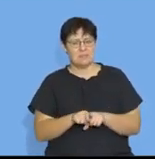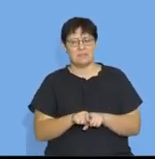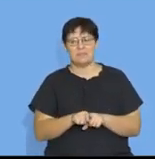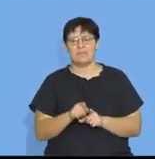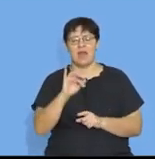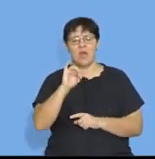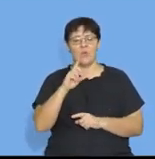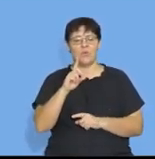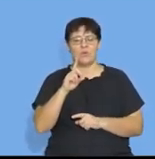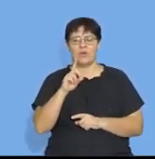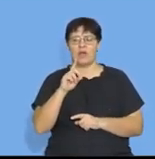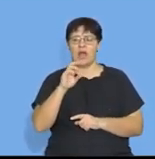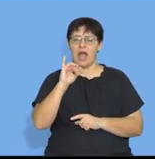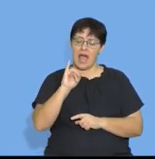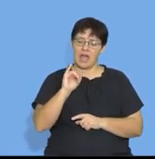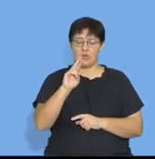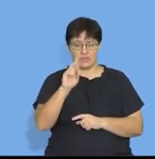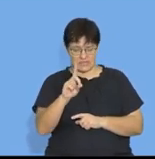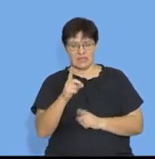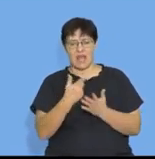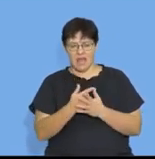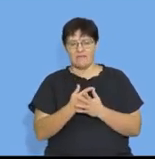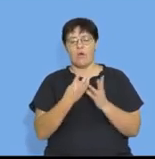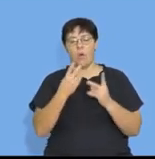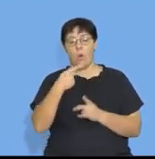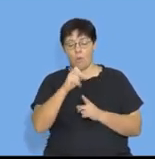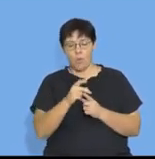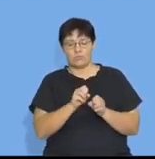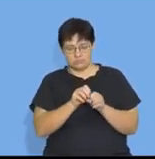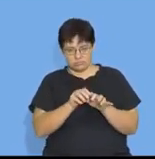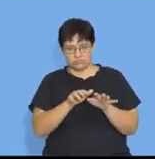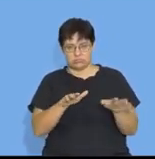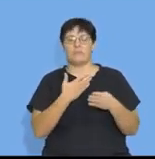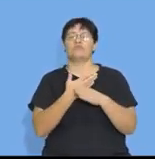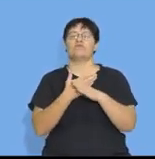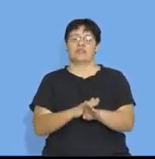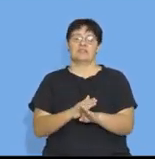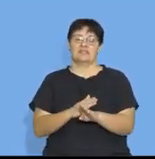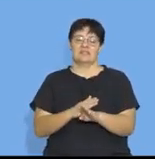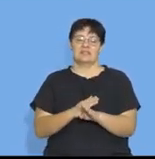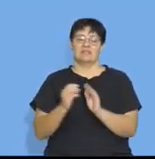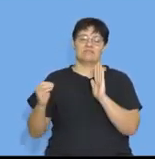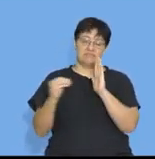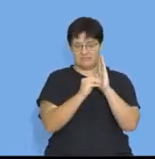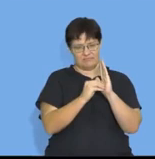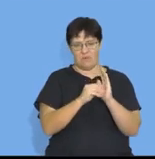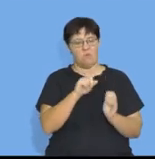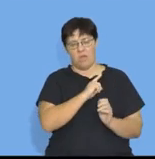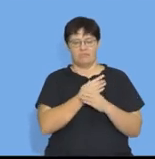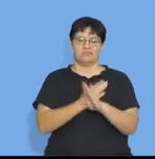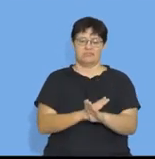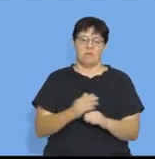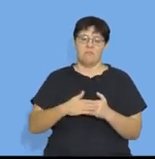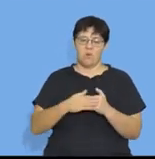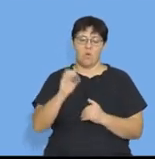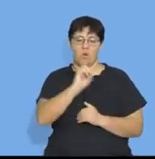but also this IUDs can contain a hormone that is released gradually that prevent the process of implantation